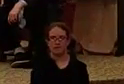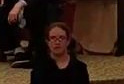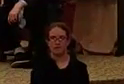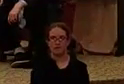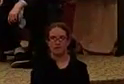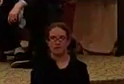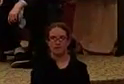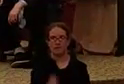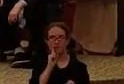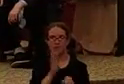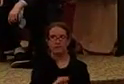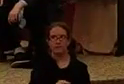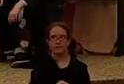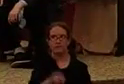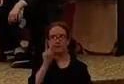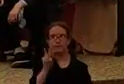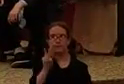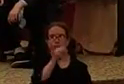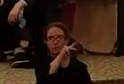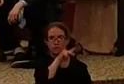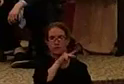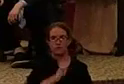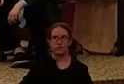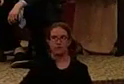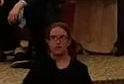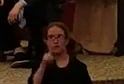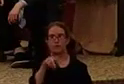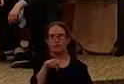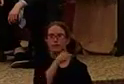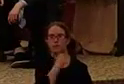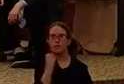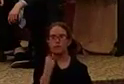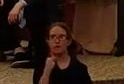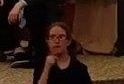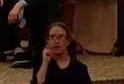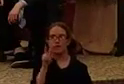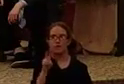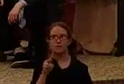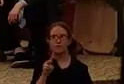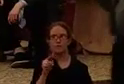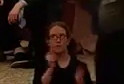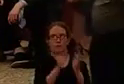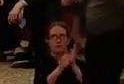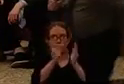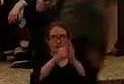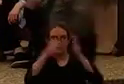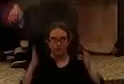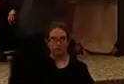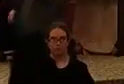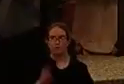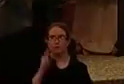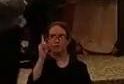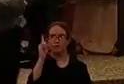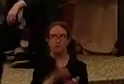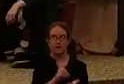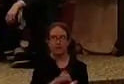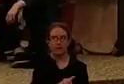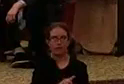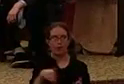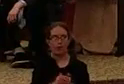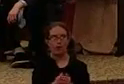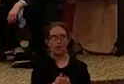If it was a covenant between two kings, or between two priests, or between two lawyers, or between two doctors, they